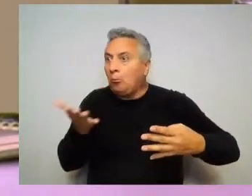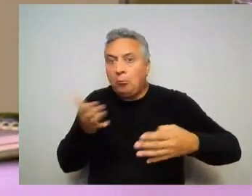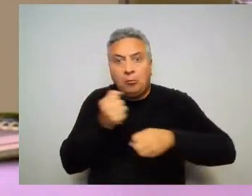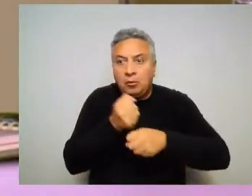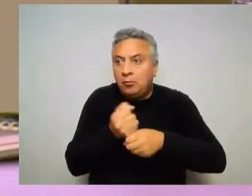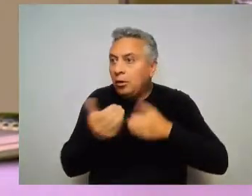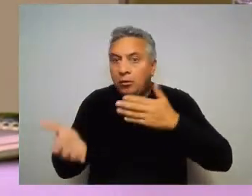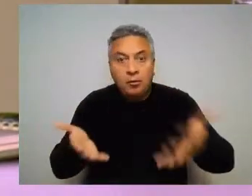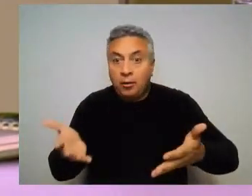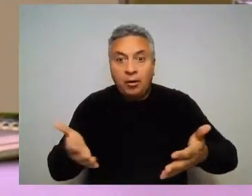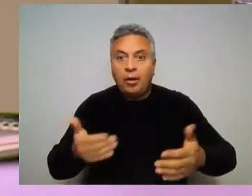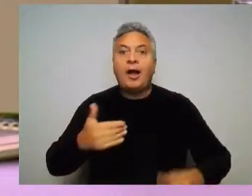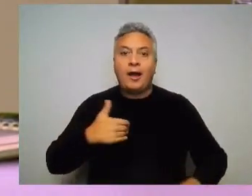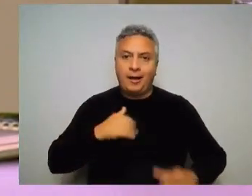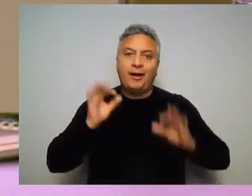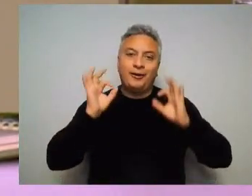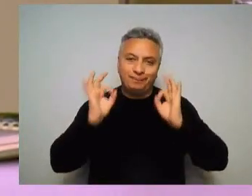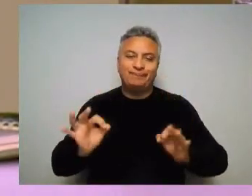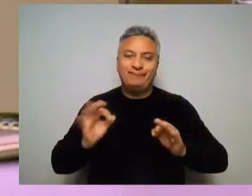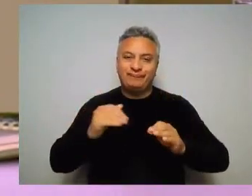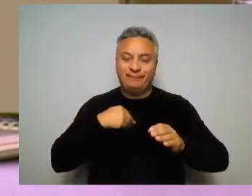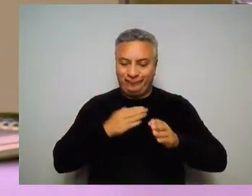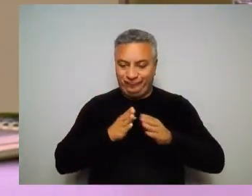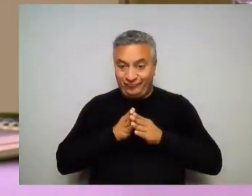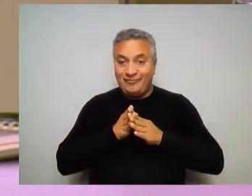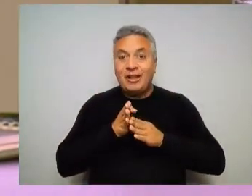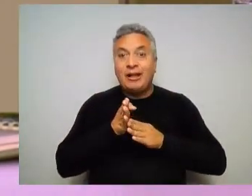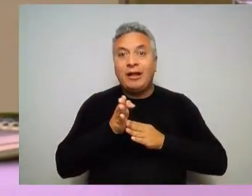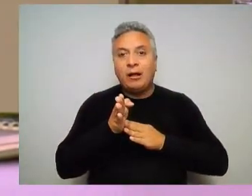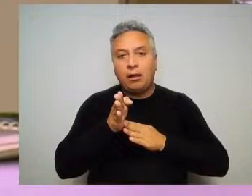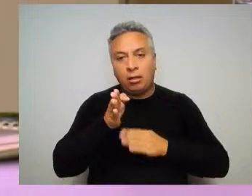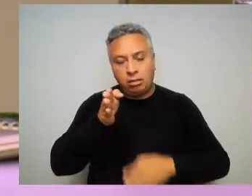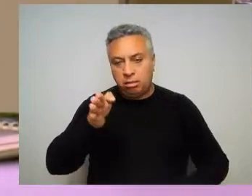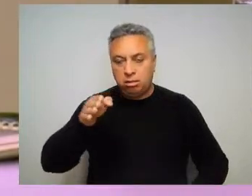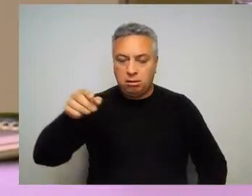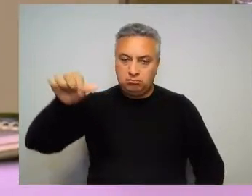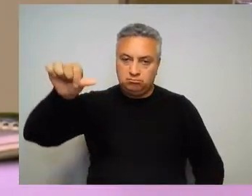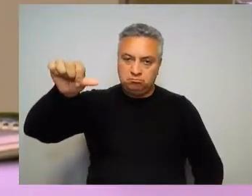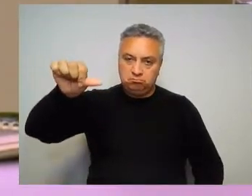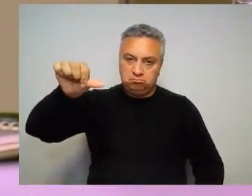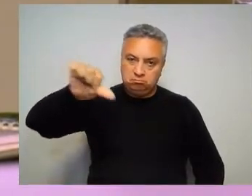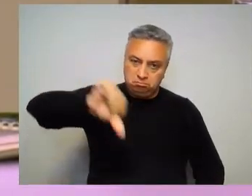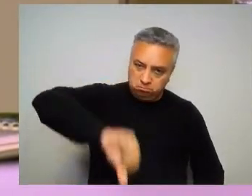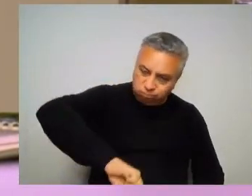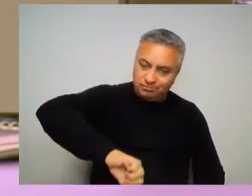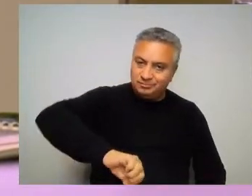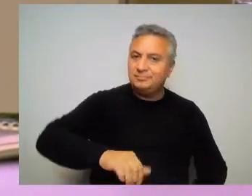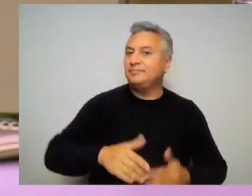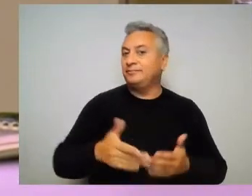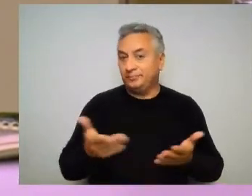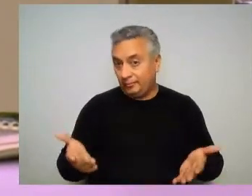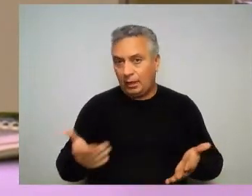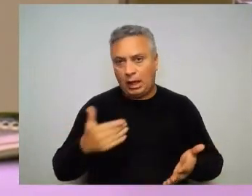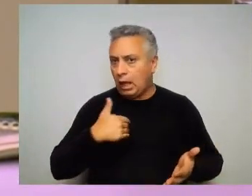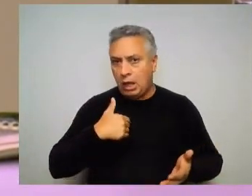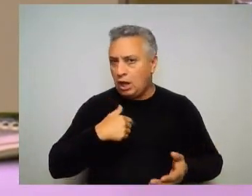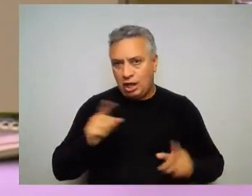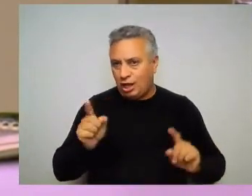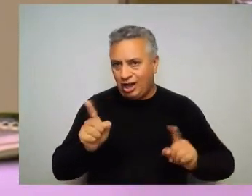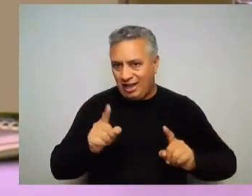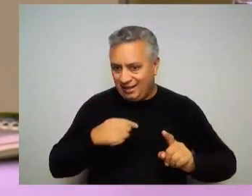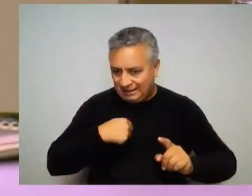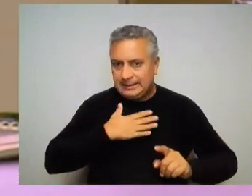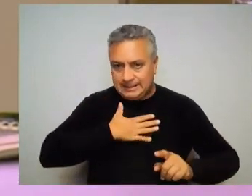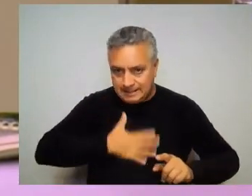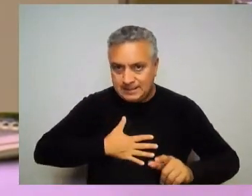for implementation and follow-up, we will go towards failure and we won't be able to do what we